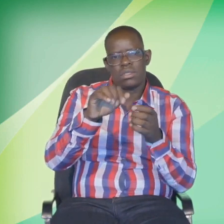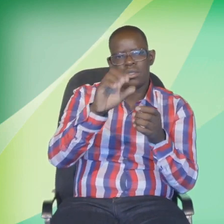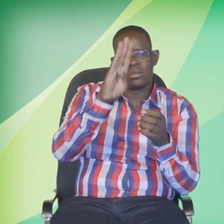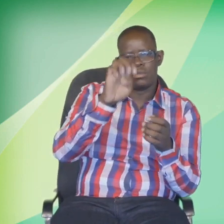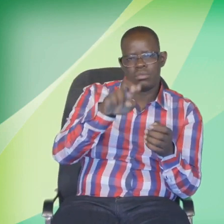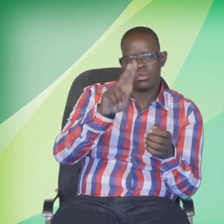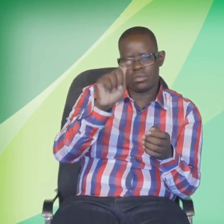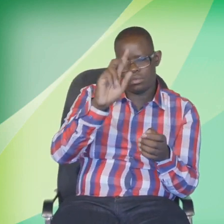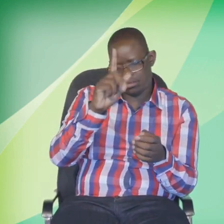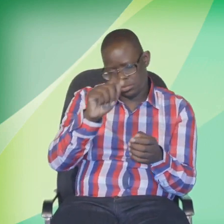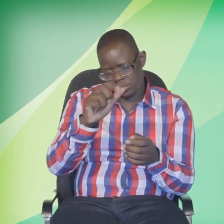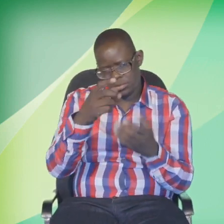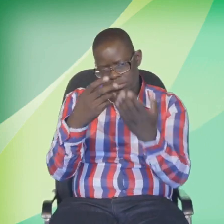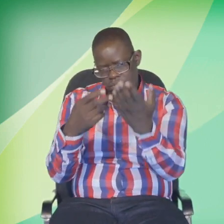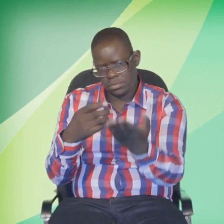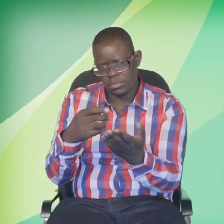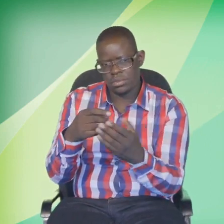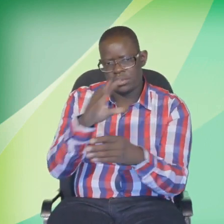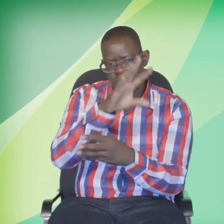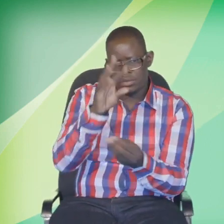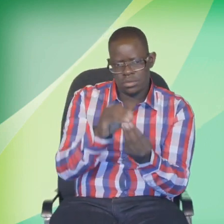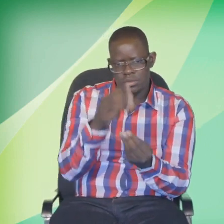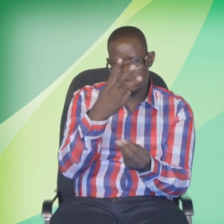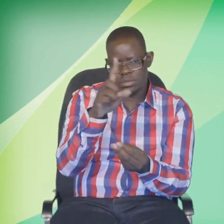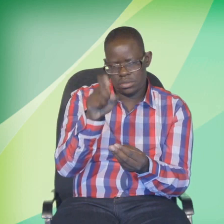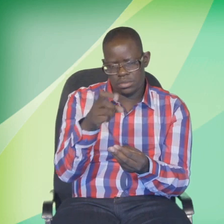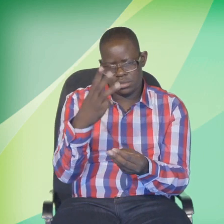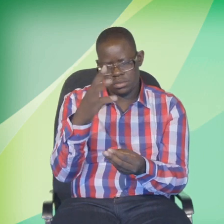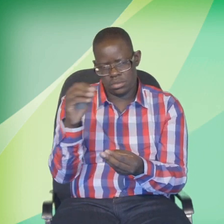suppliers, 1,300. Total,